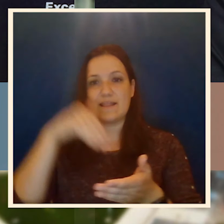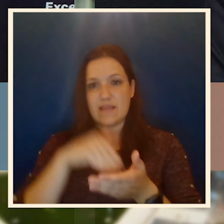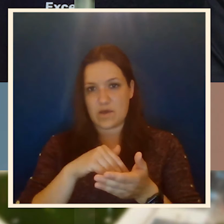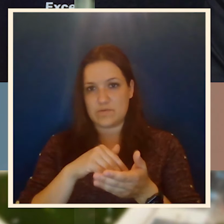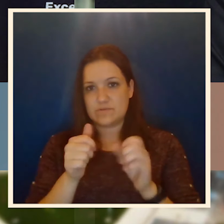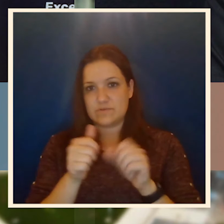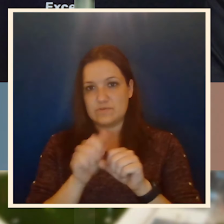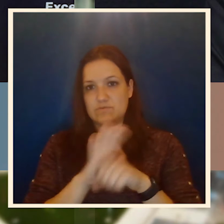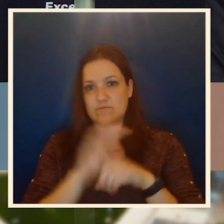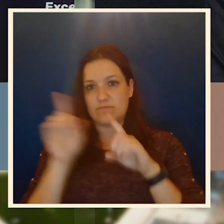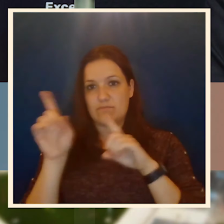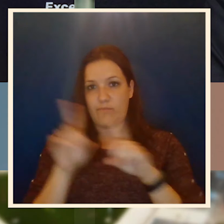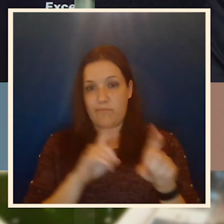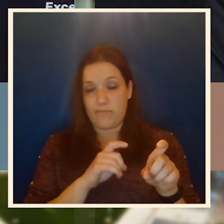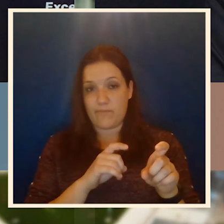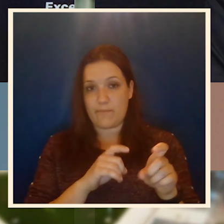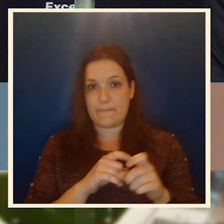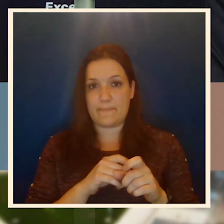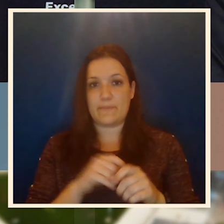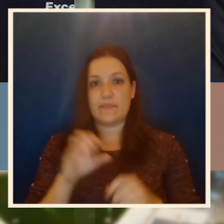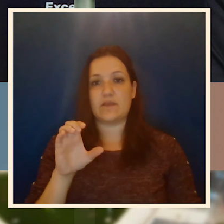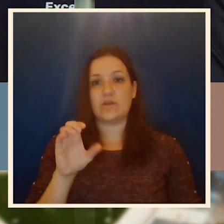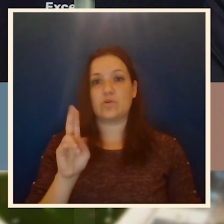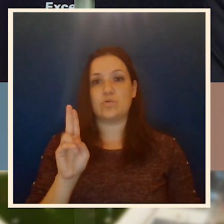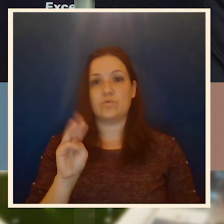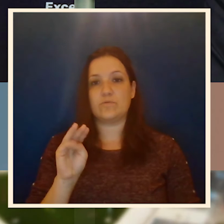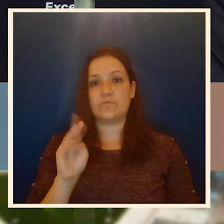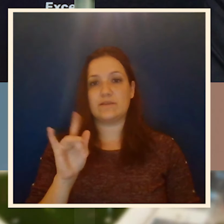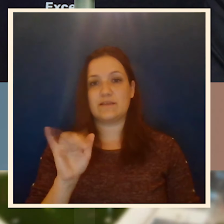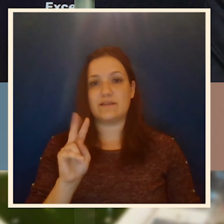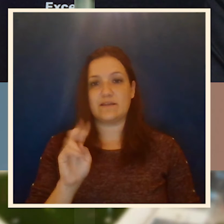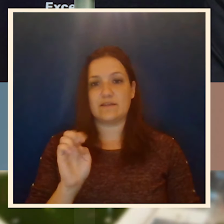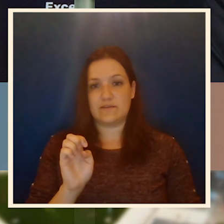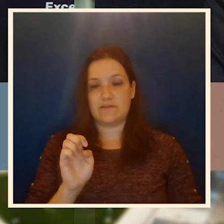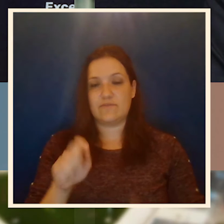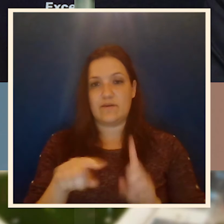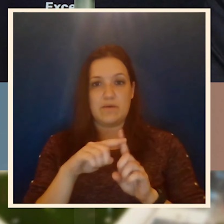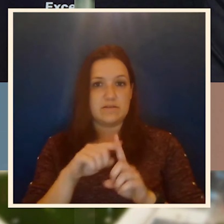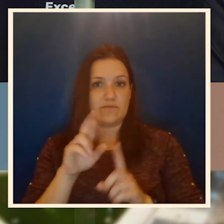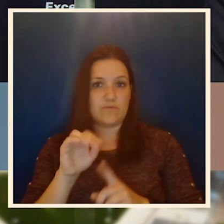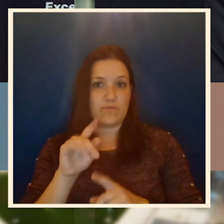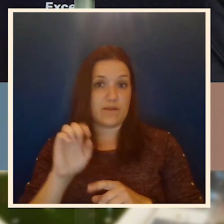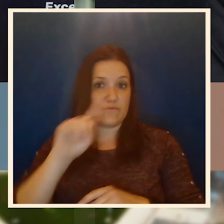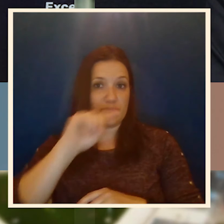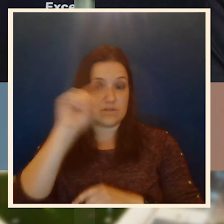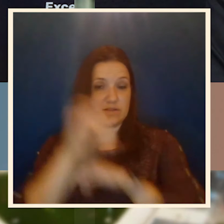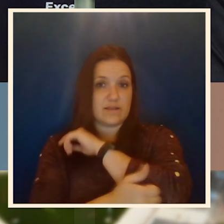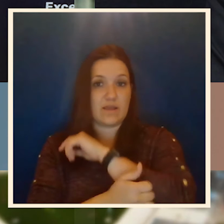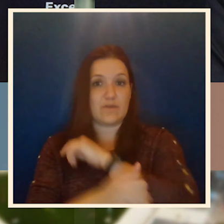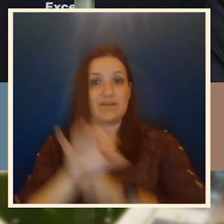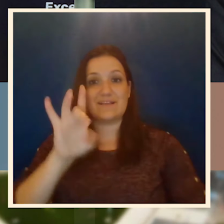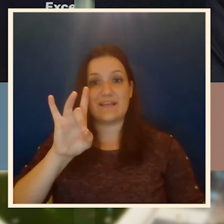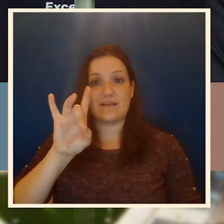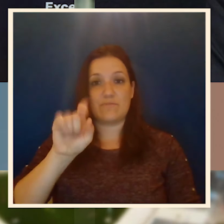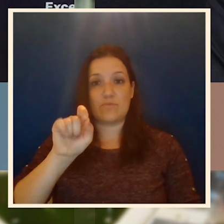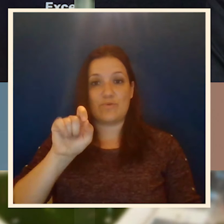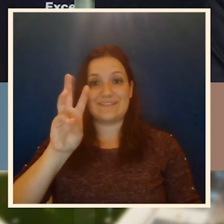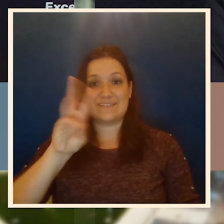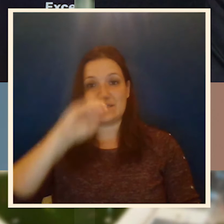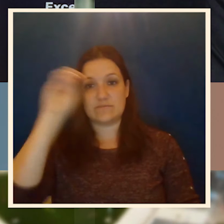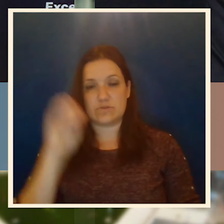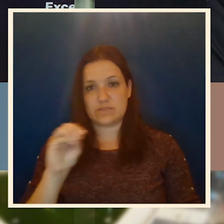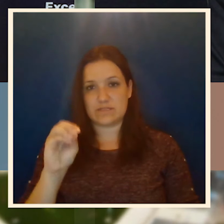now performed a little over 579,000 COVID tests. The cumulative positivity rate